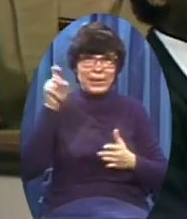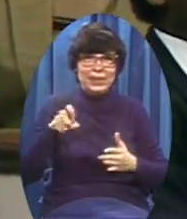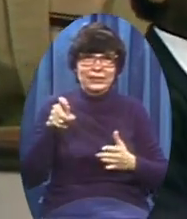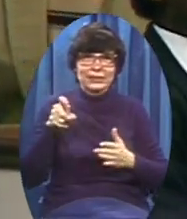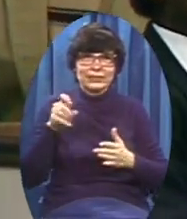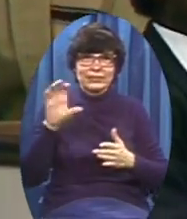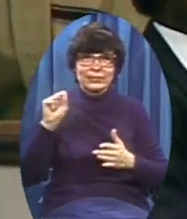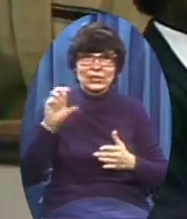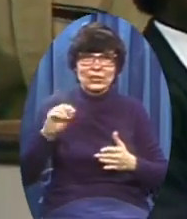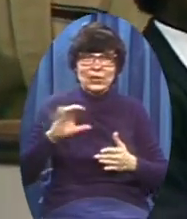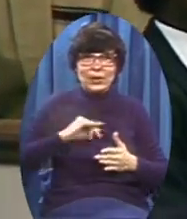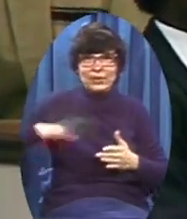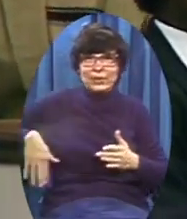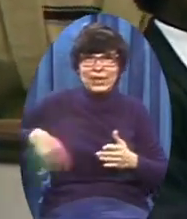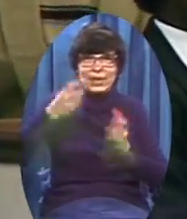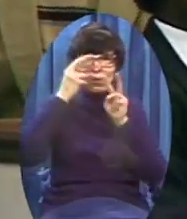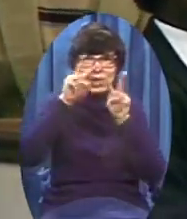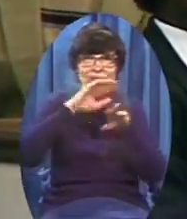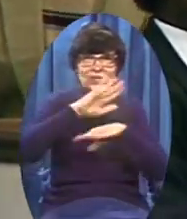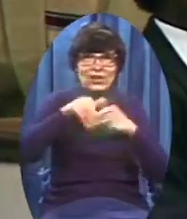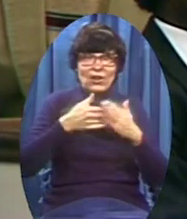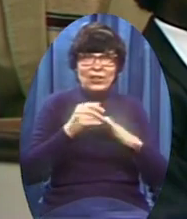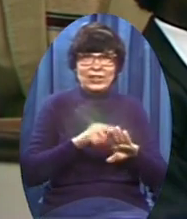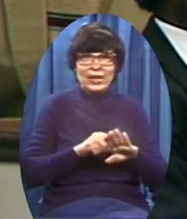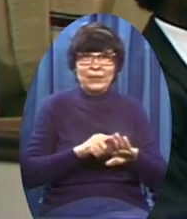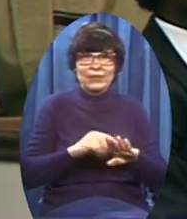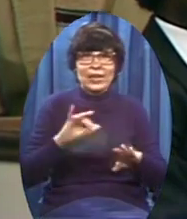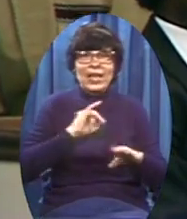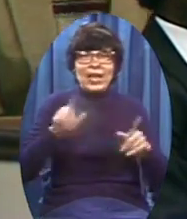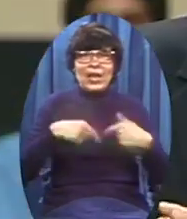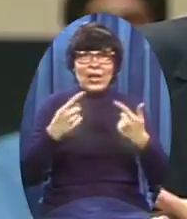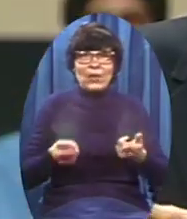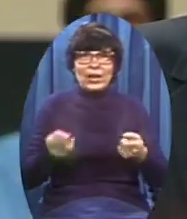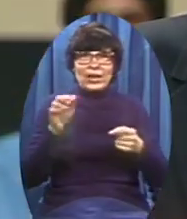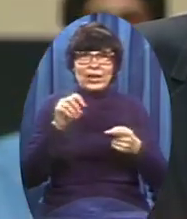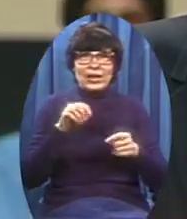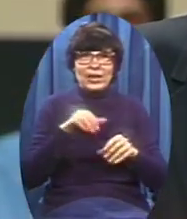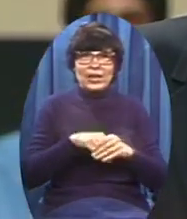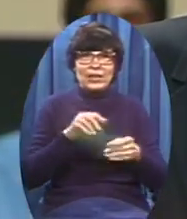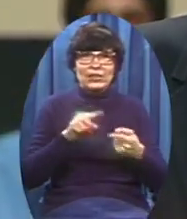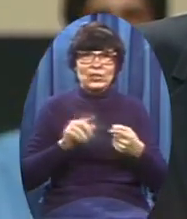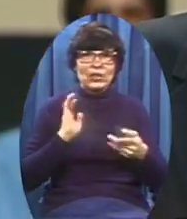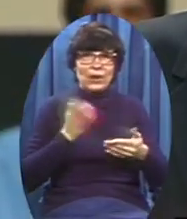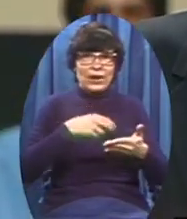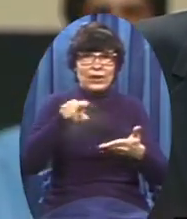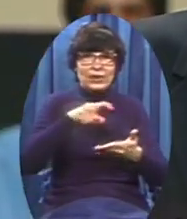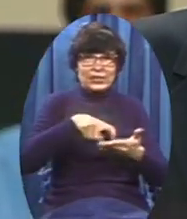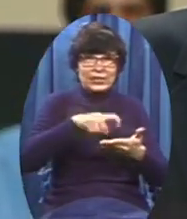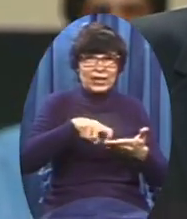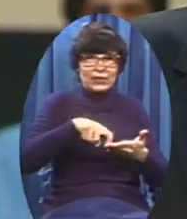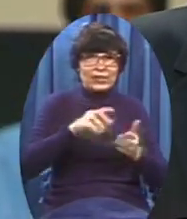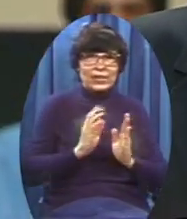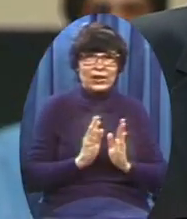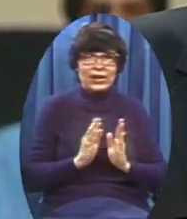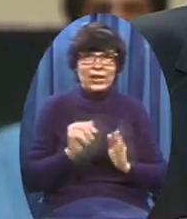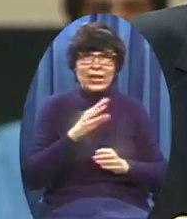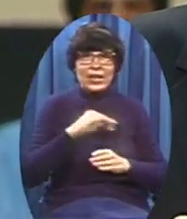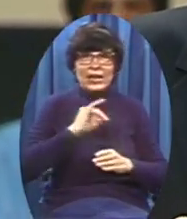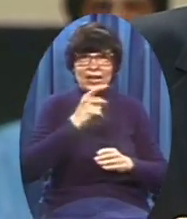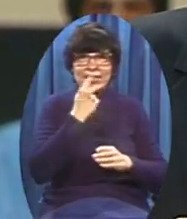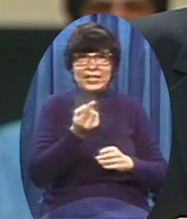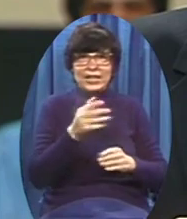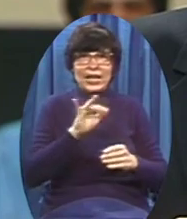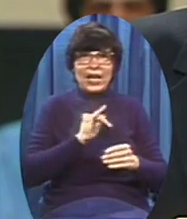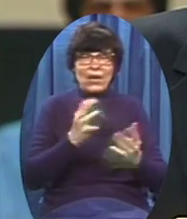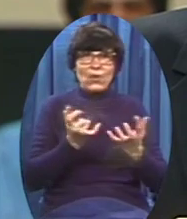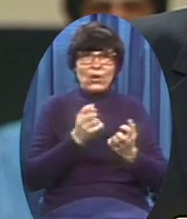I went into my secretary and treasurer of our organization, the Radio Bible Hour, and I said, I want you to send, and I named a sum of money that I want you to send